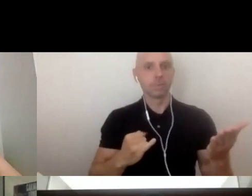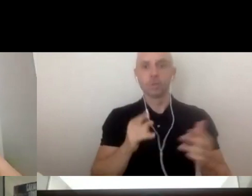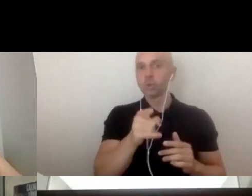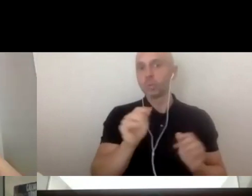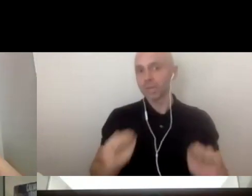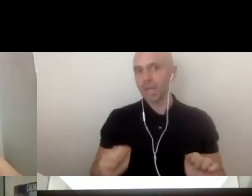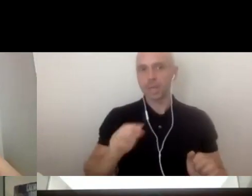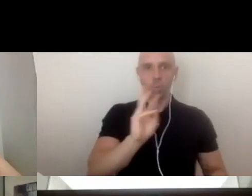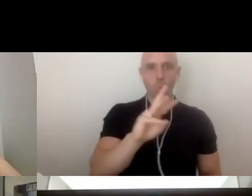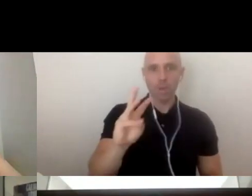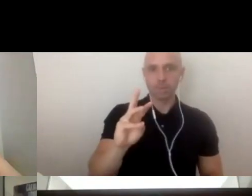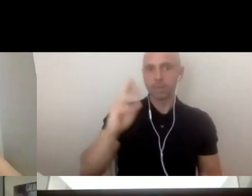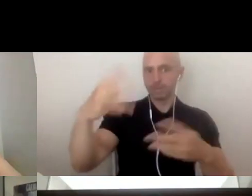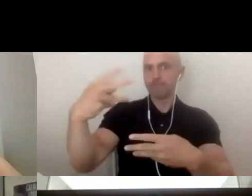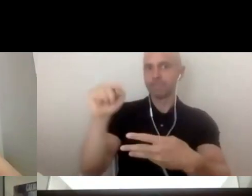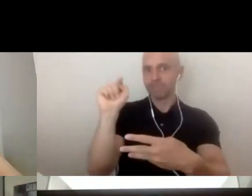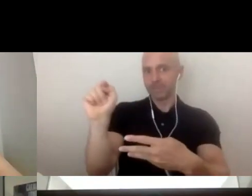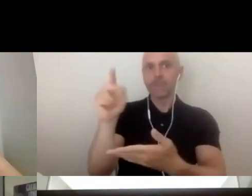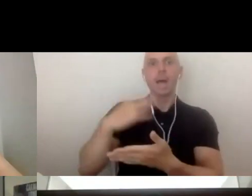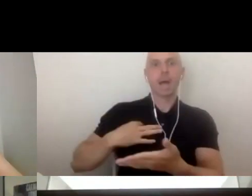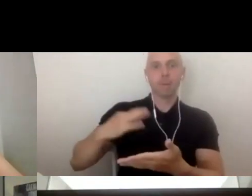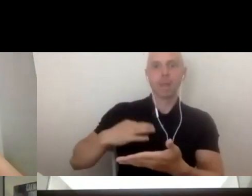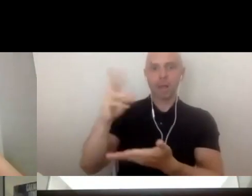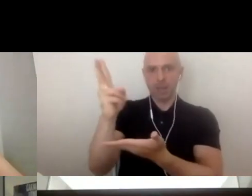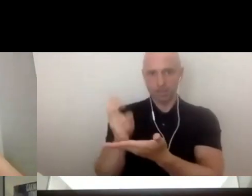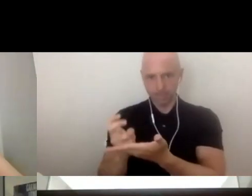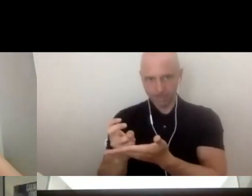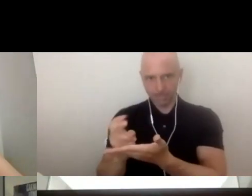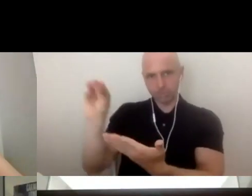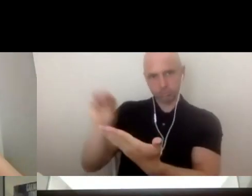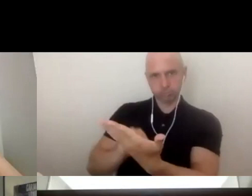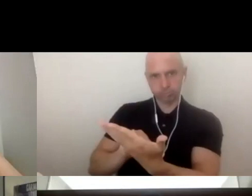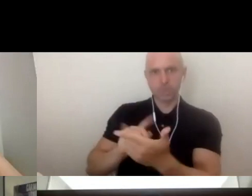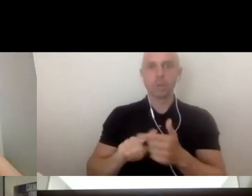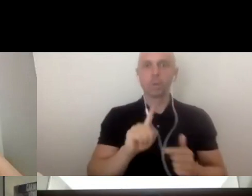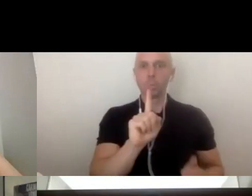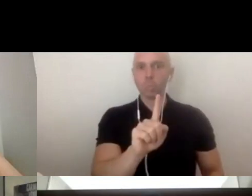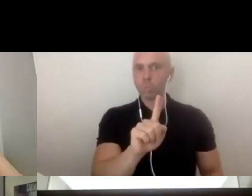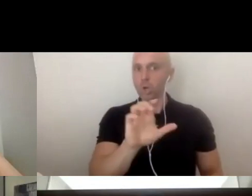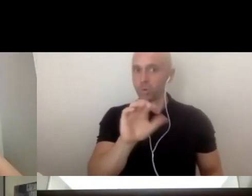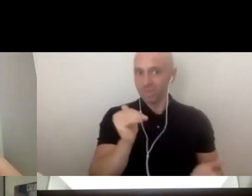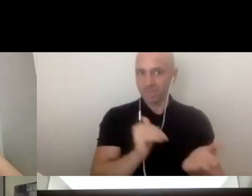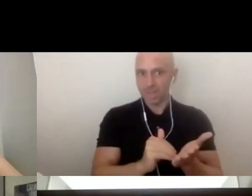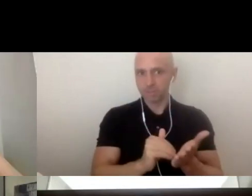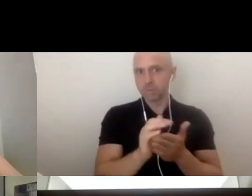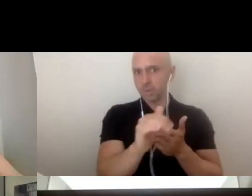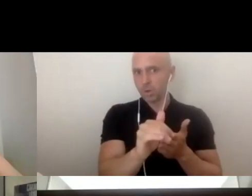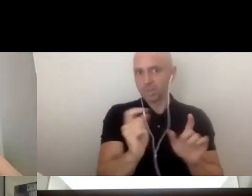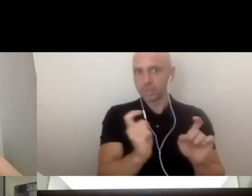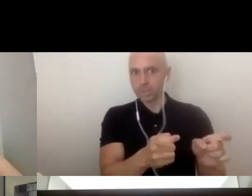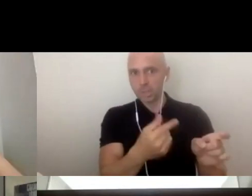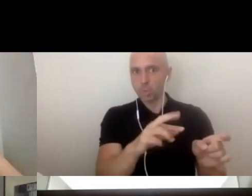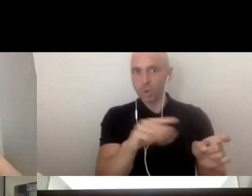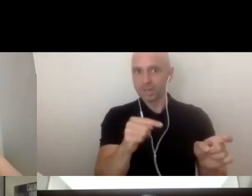Grants of up to $100,000 will be dispersed through a competitive process, and the applications will be selected by a